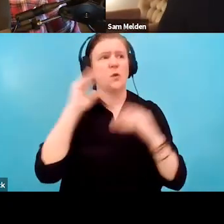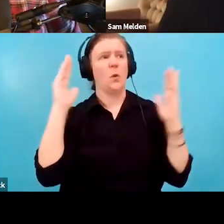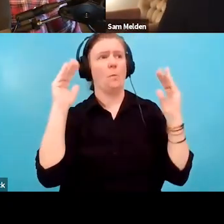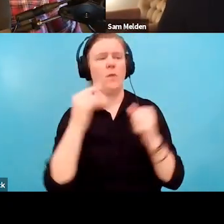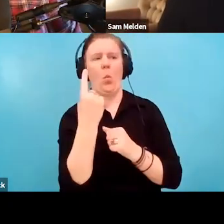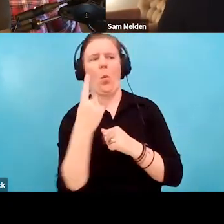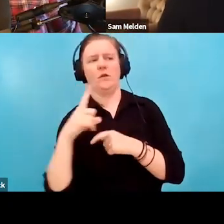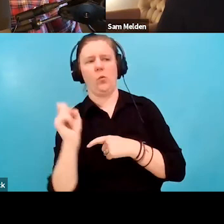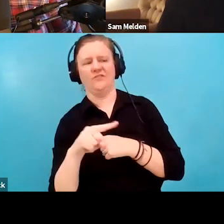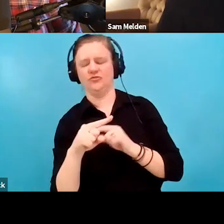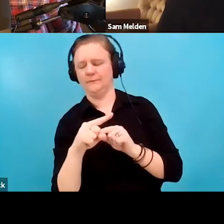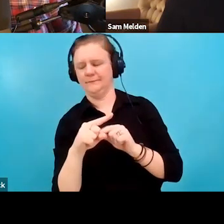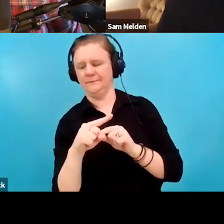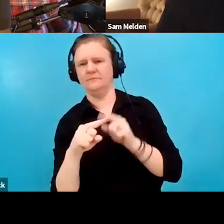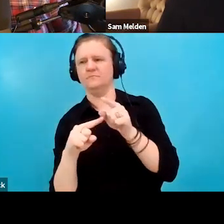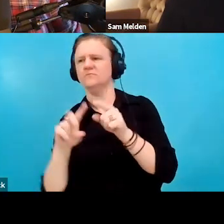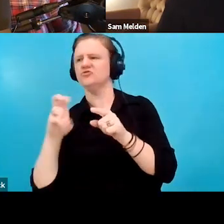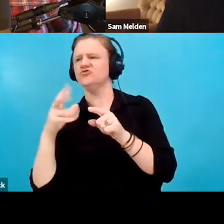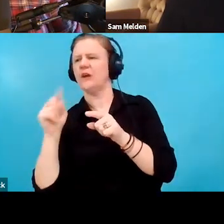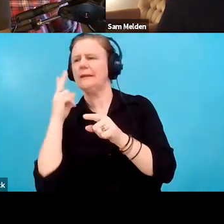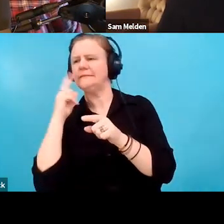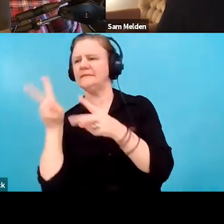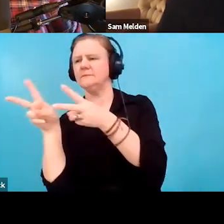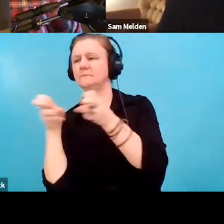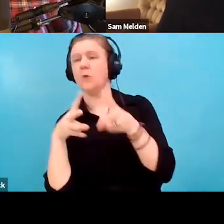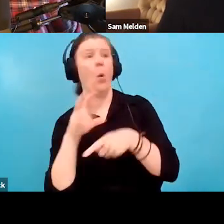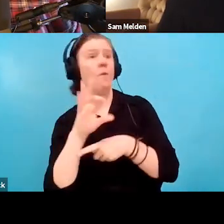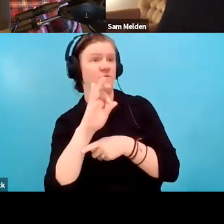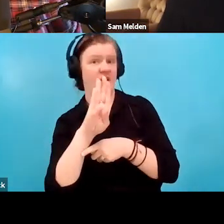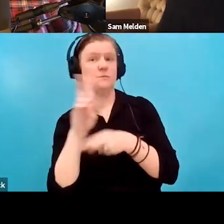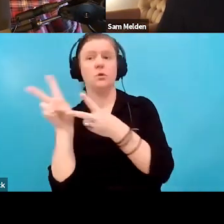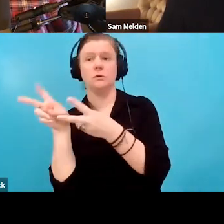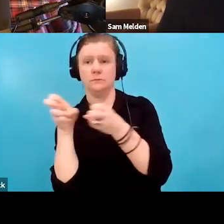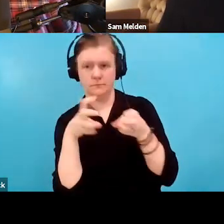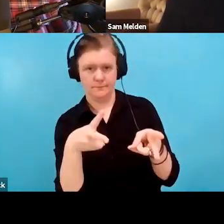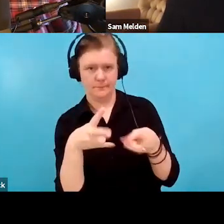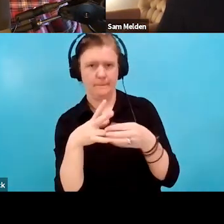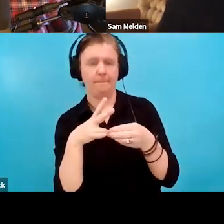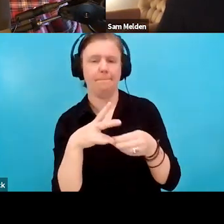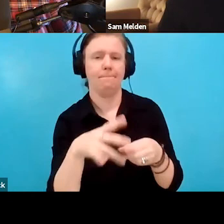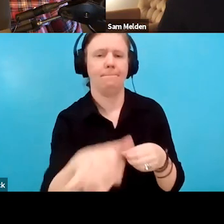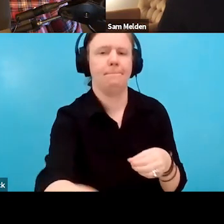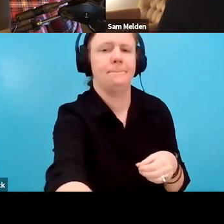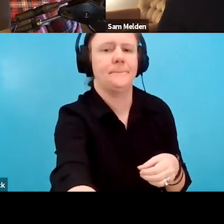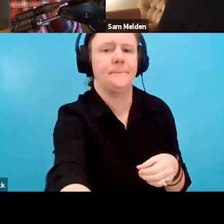question from that I'm seeing here on the Facebook chat, actually, or the comments, I should